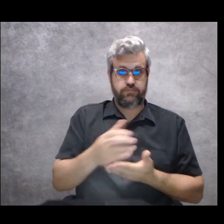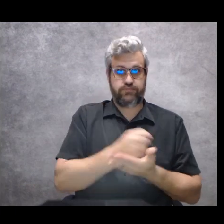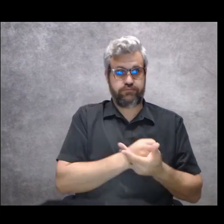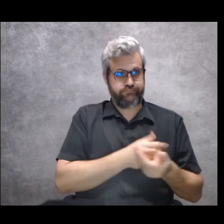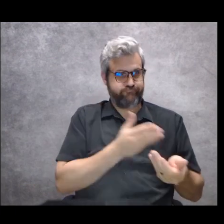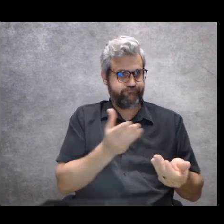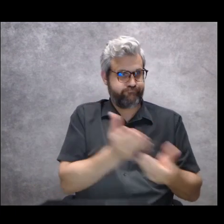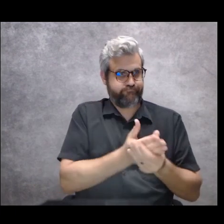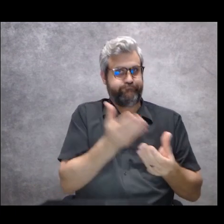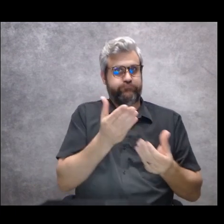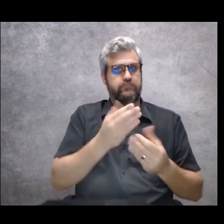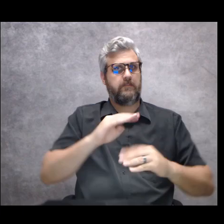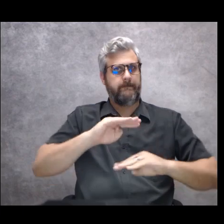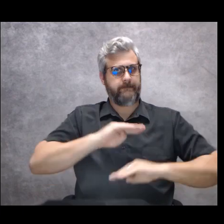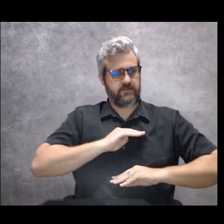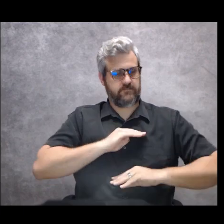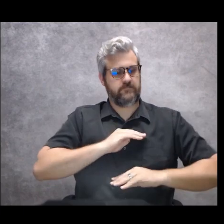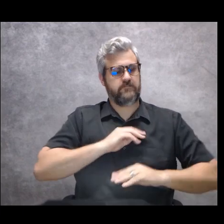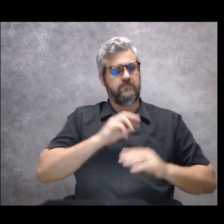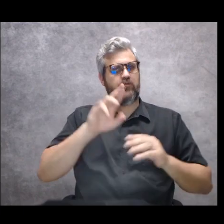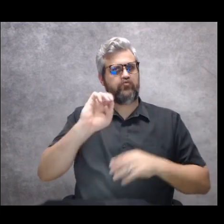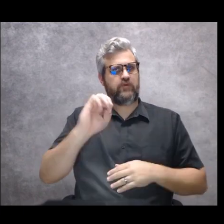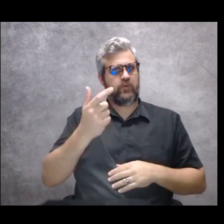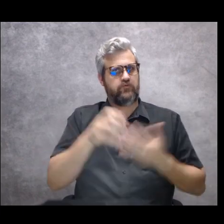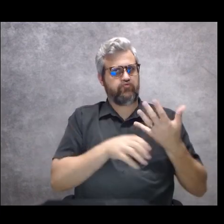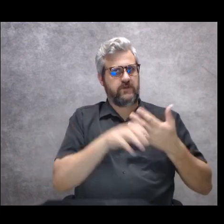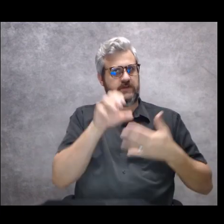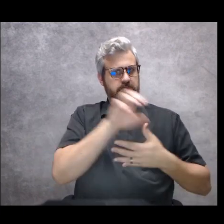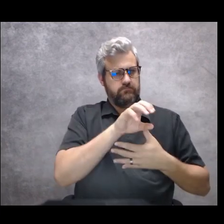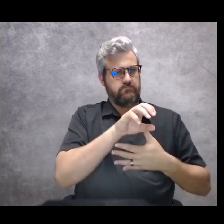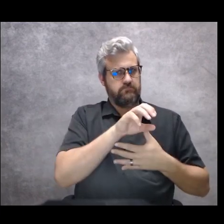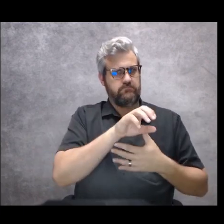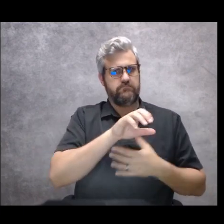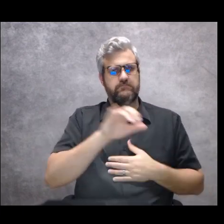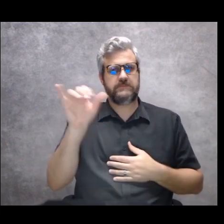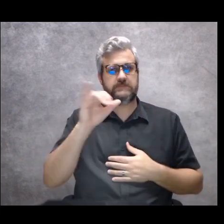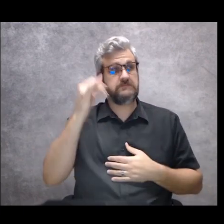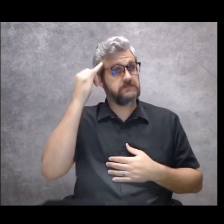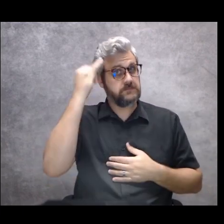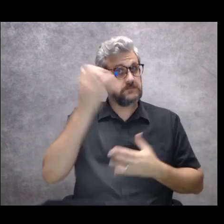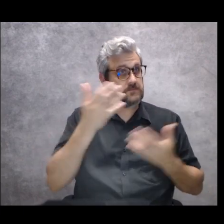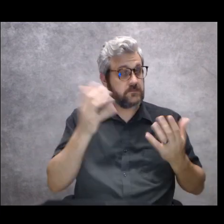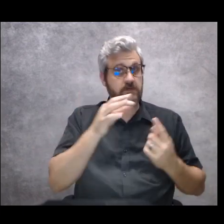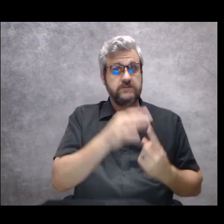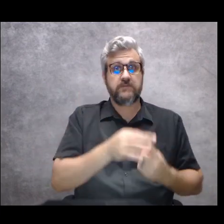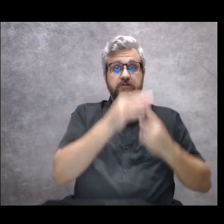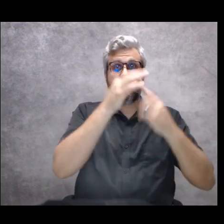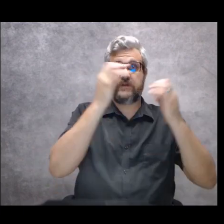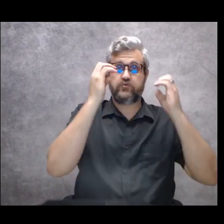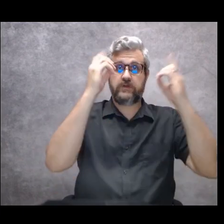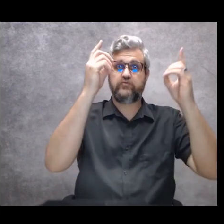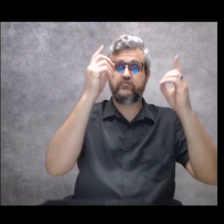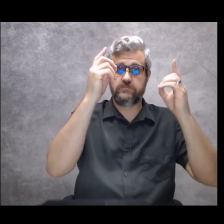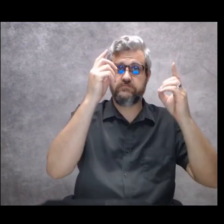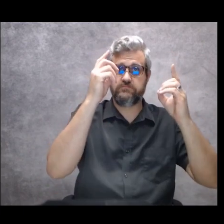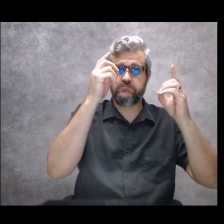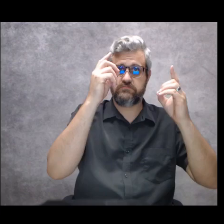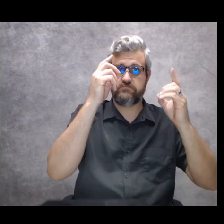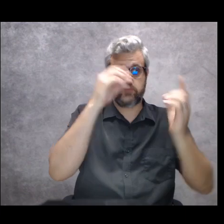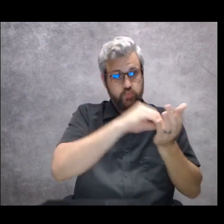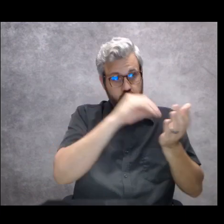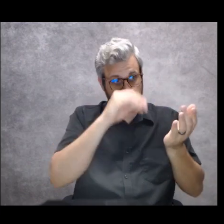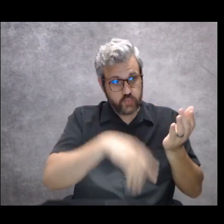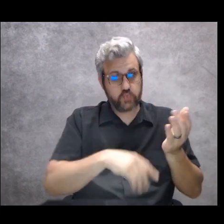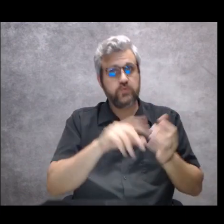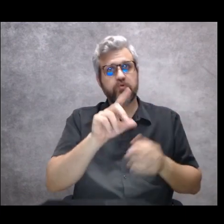criteria. This is like what is filed in a special education student's due process folder.